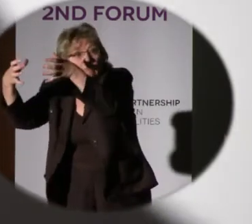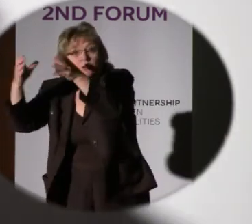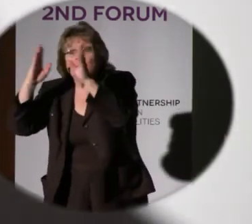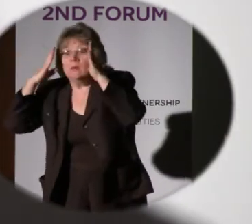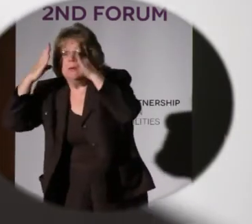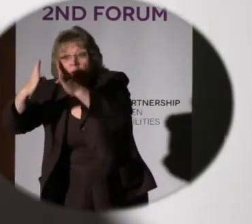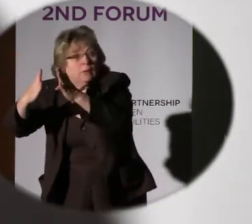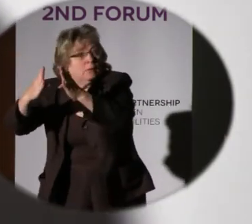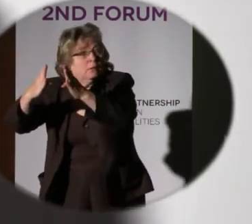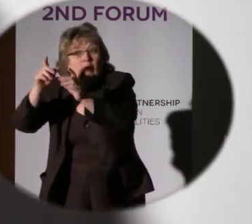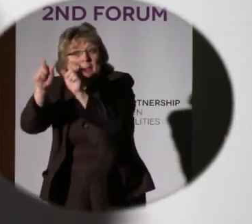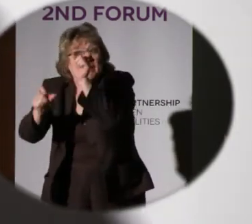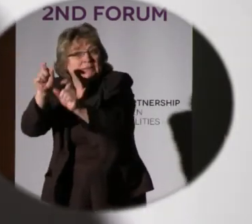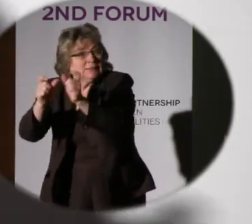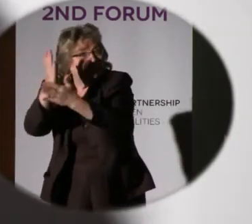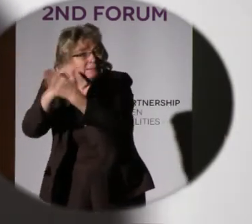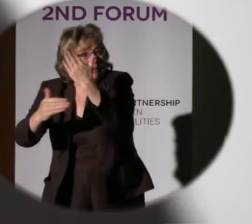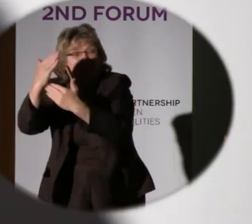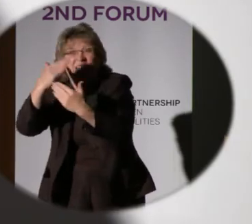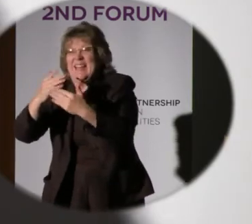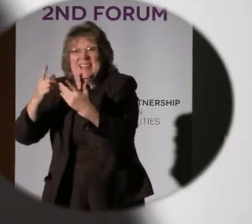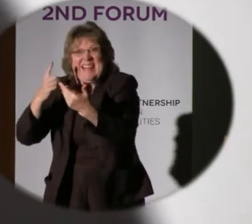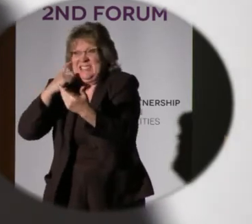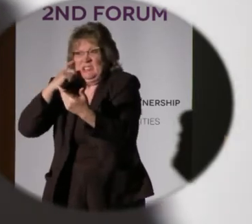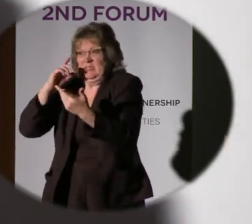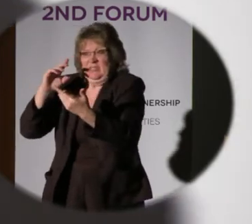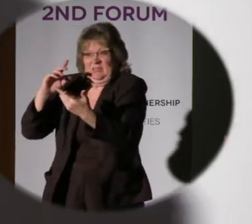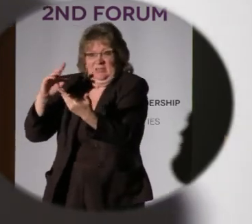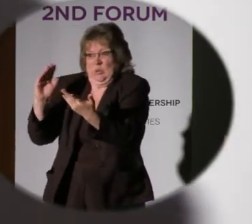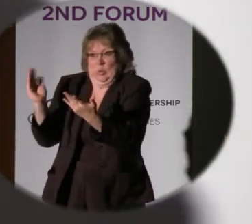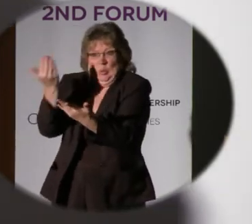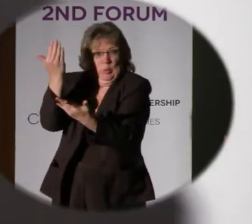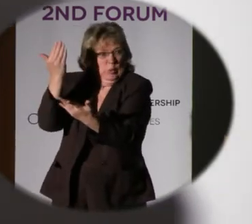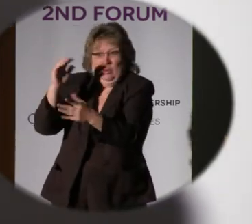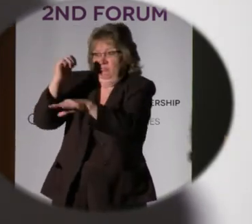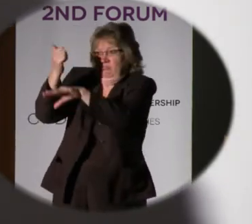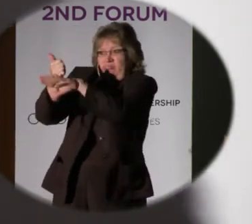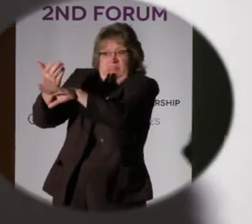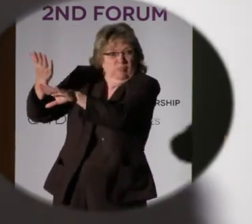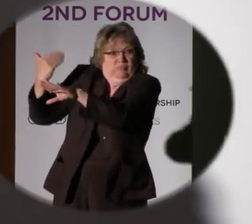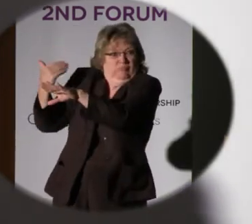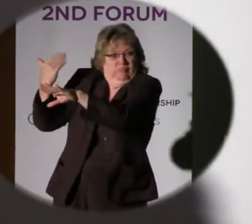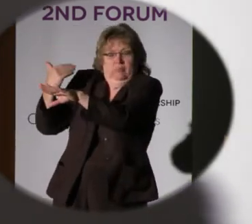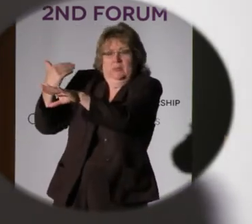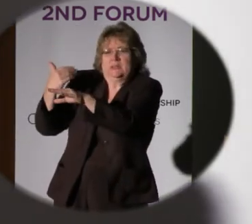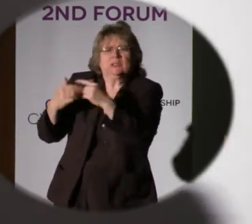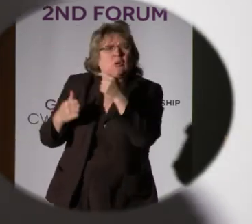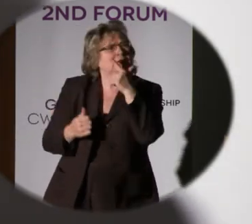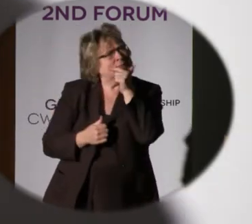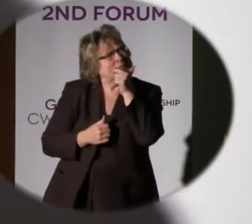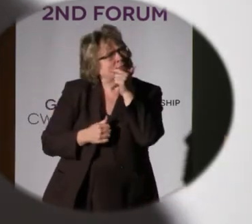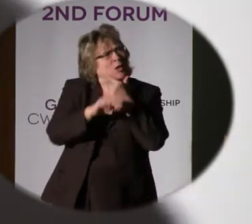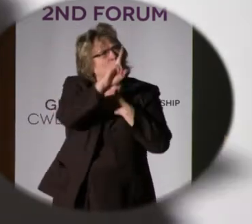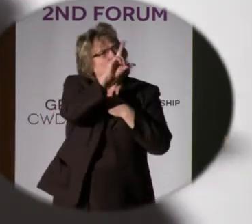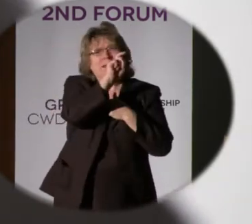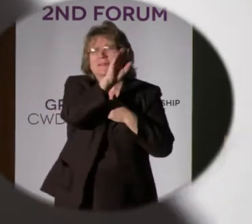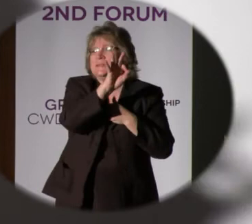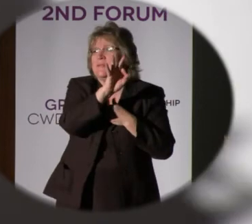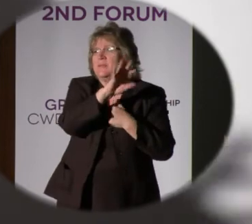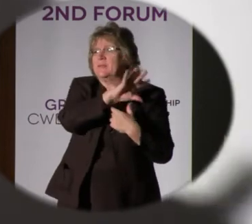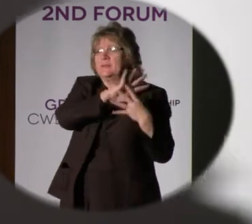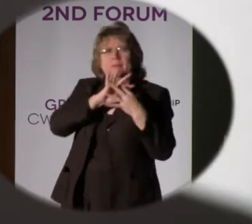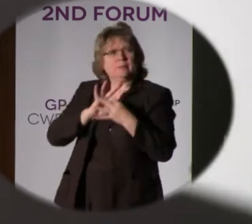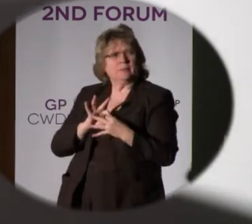brand new. So what we have decided as UNICEF was basically to play a convening role and try to